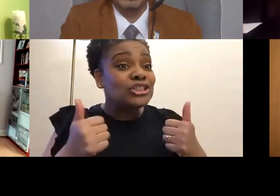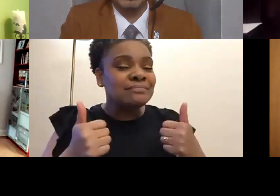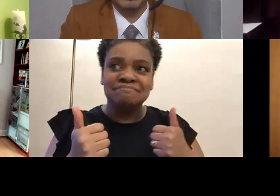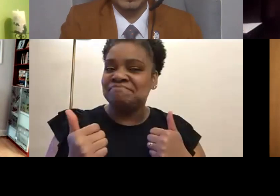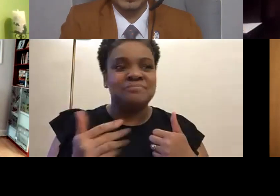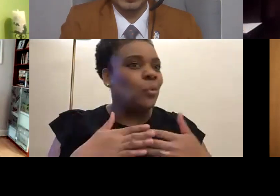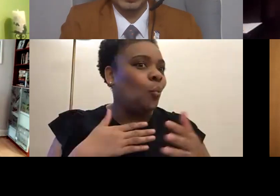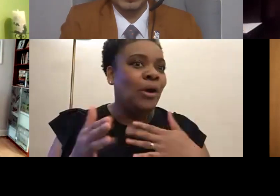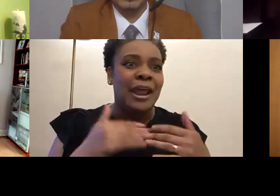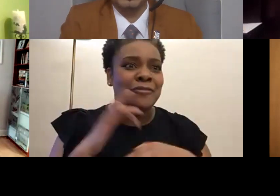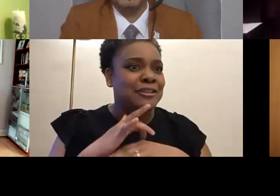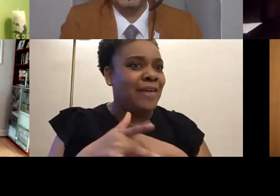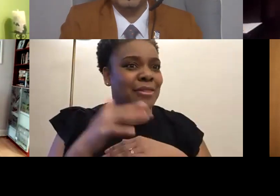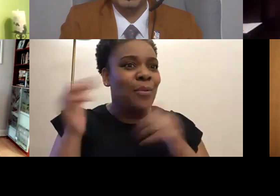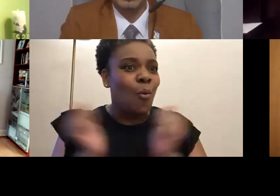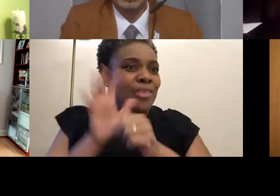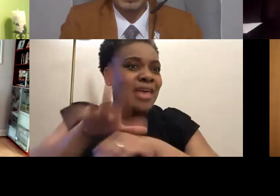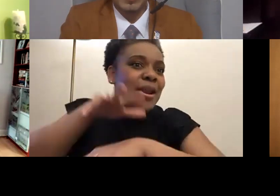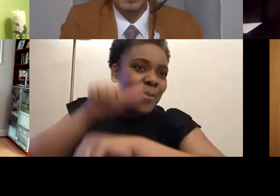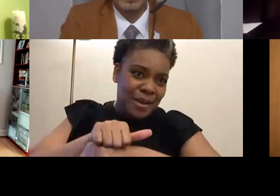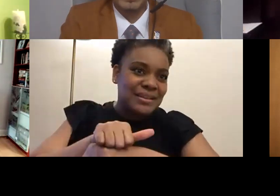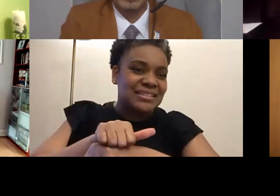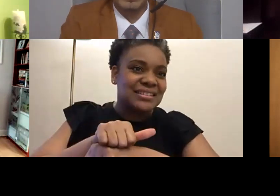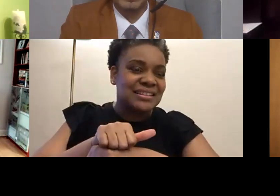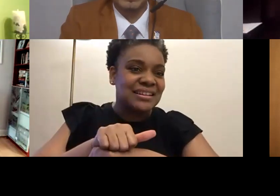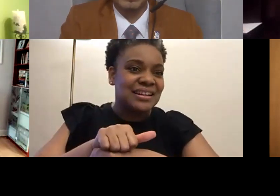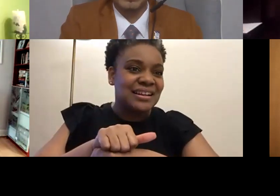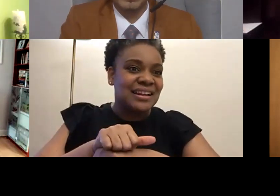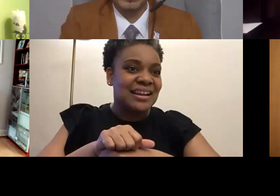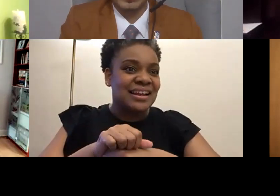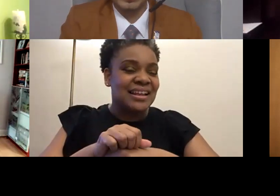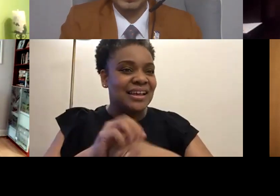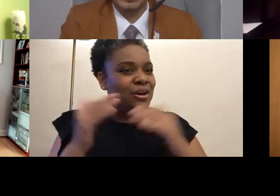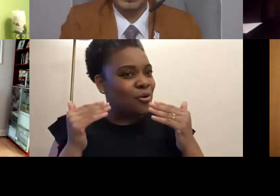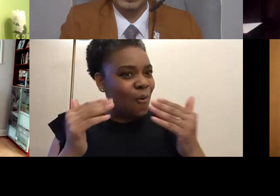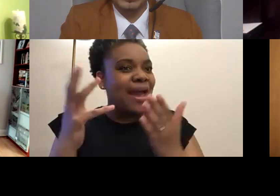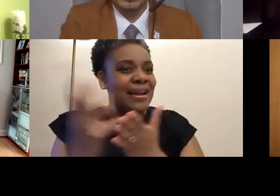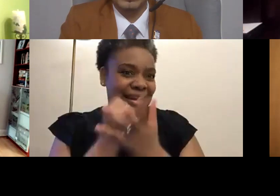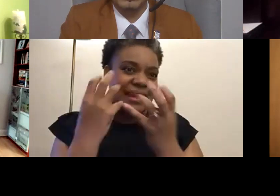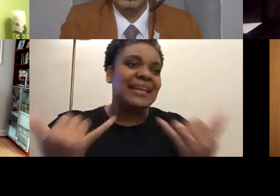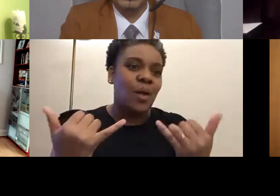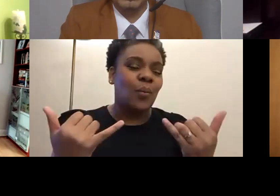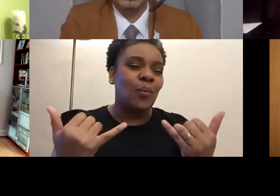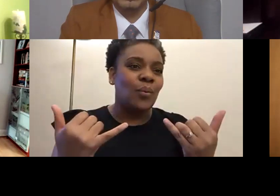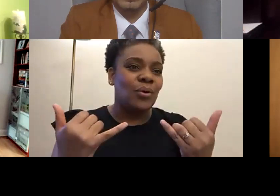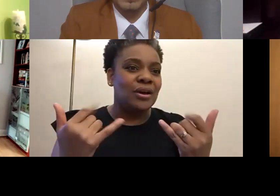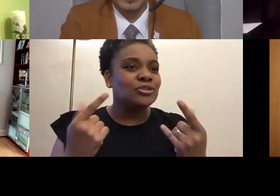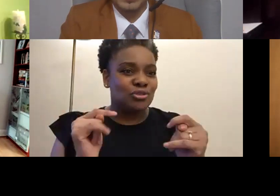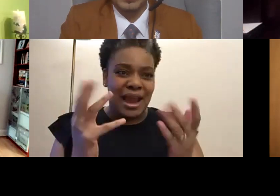can. Don't hold off if you have an opportunity that presents itself to get the vaccine now. Try to get